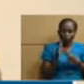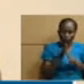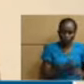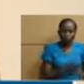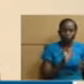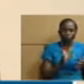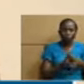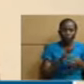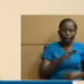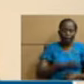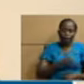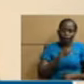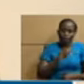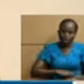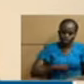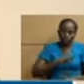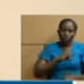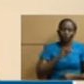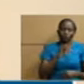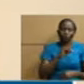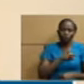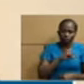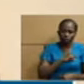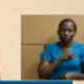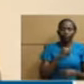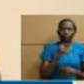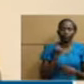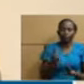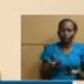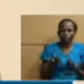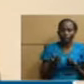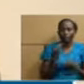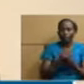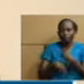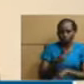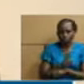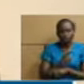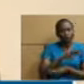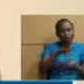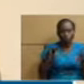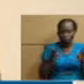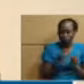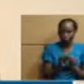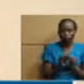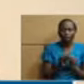age, sex, gender, location, and the disability across the board.